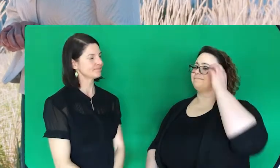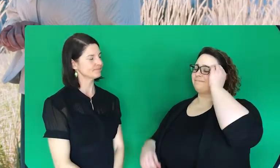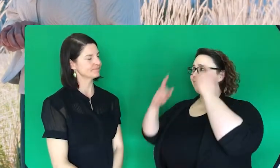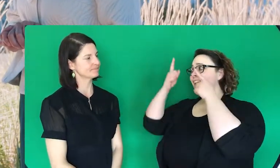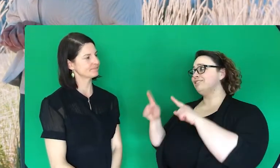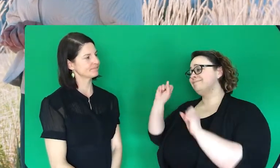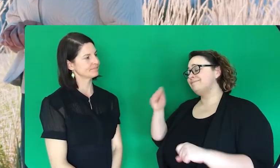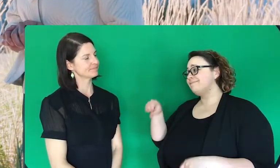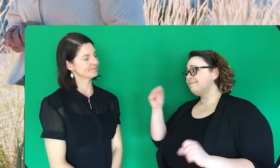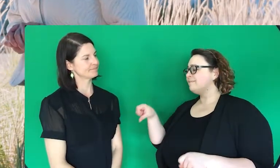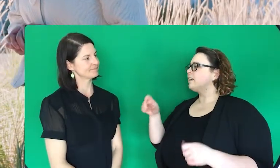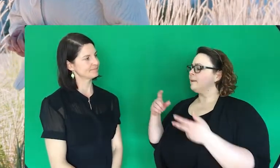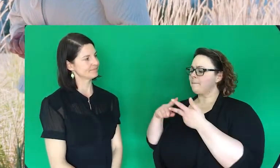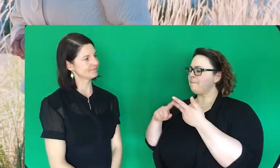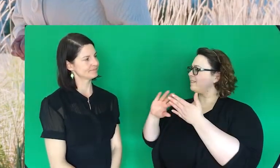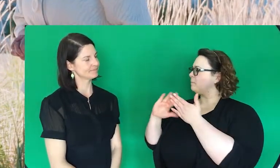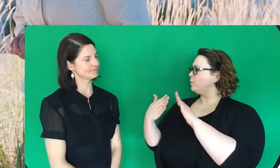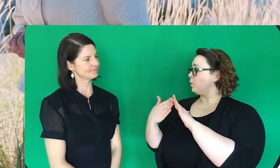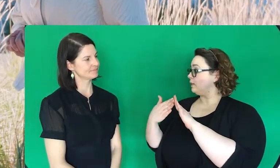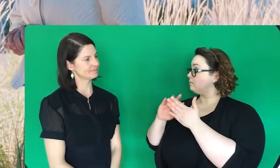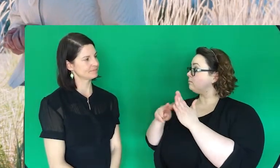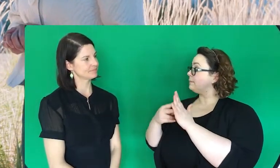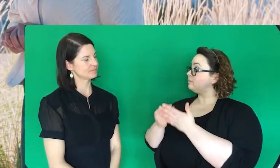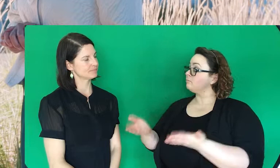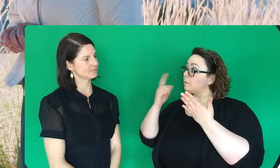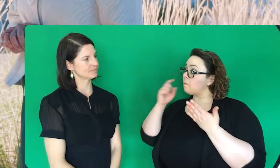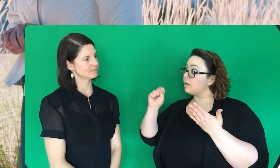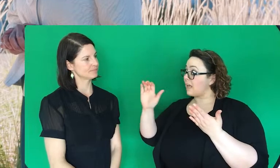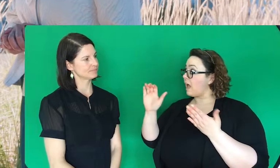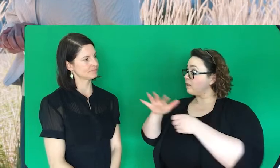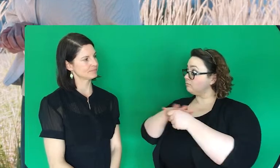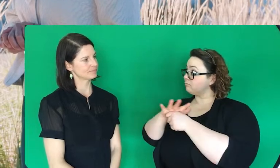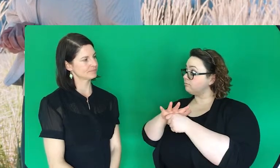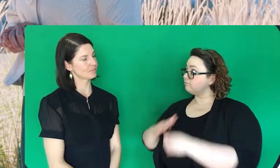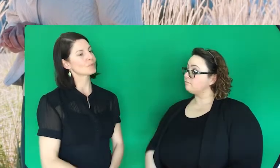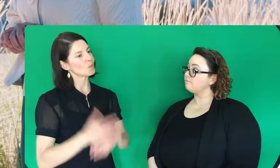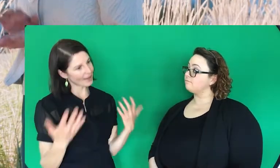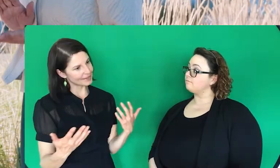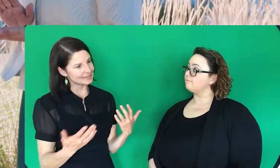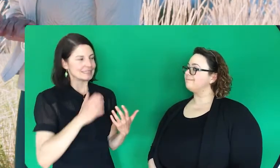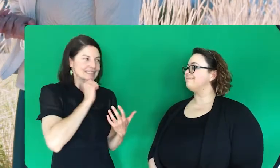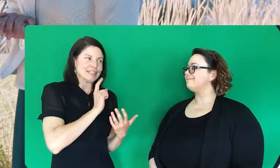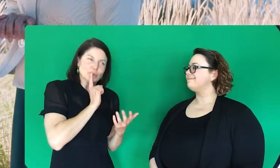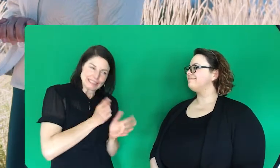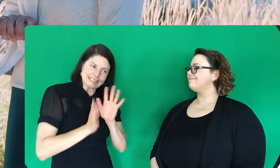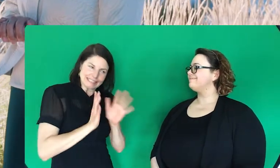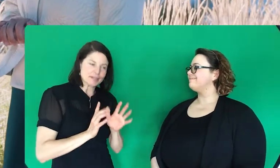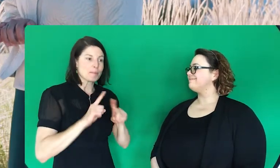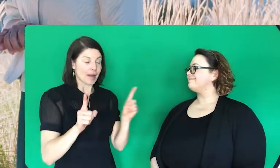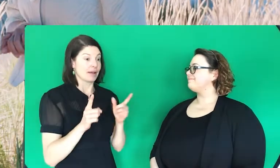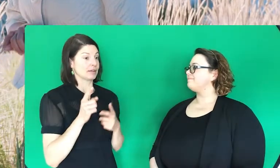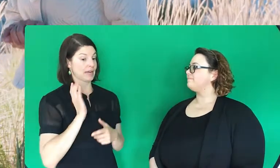be. Absolutely. And what about community? Will you be raising money for Sacramento? Well, not